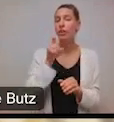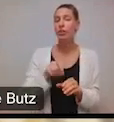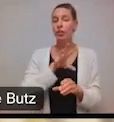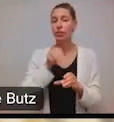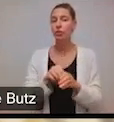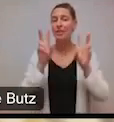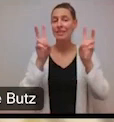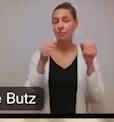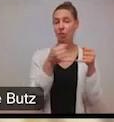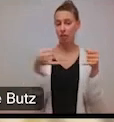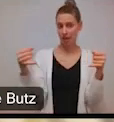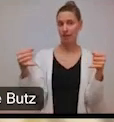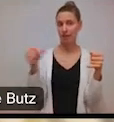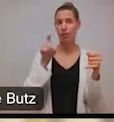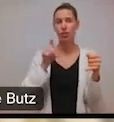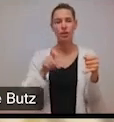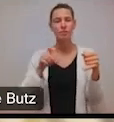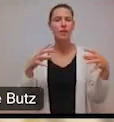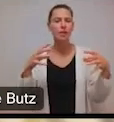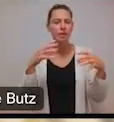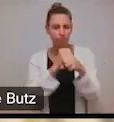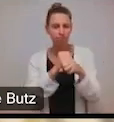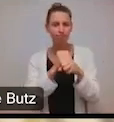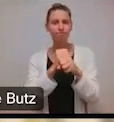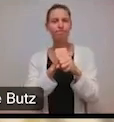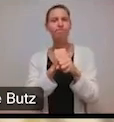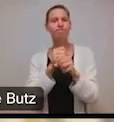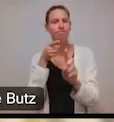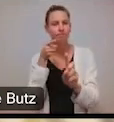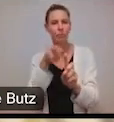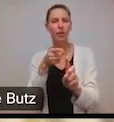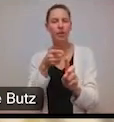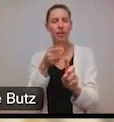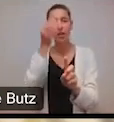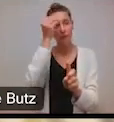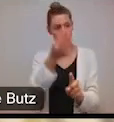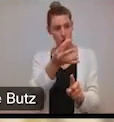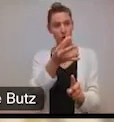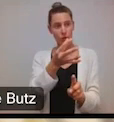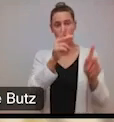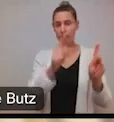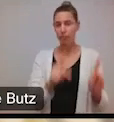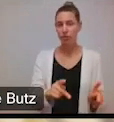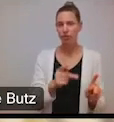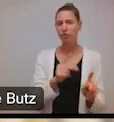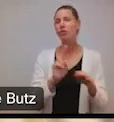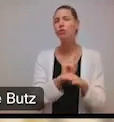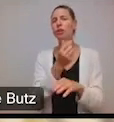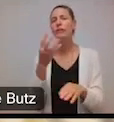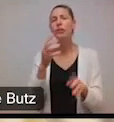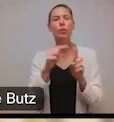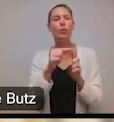the subject line should be concise, to the point, and tell the recipient in a few words what the content of the email